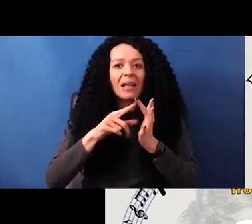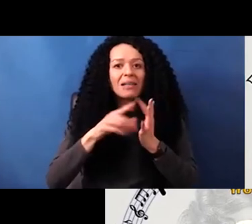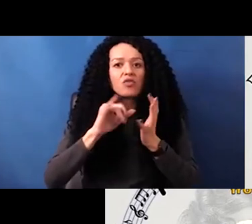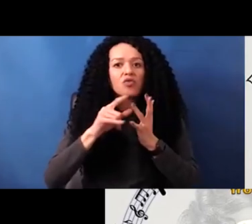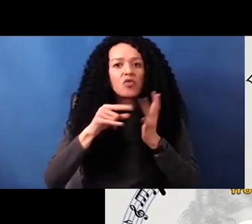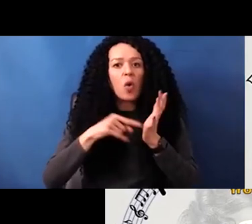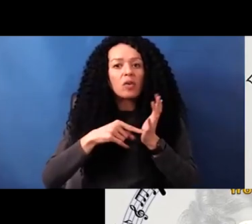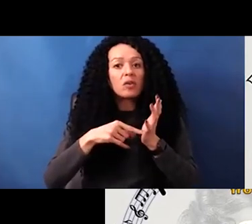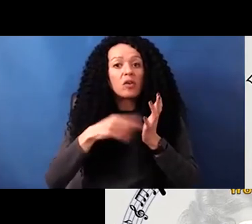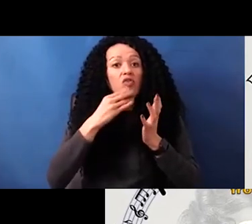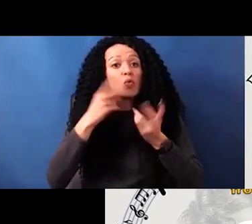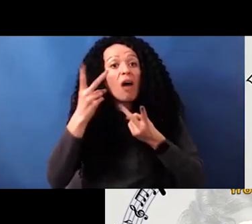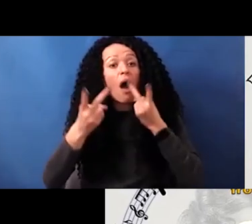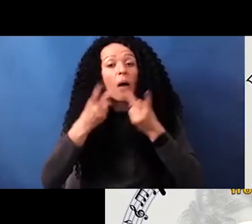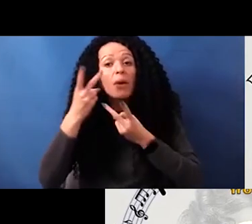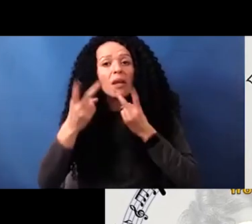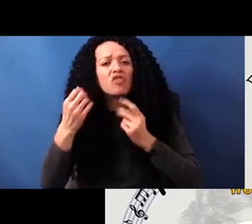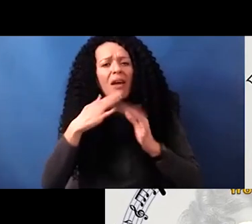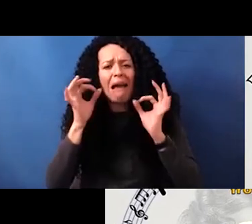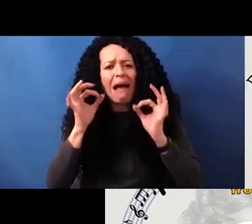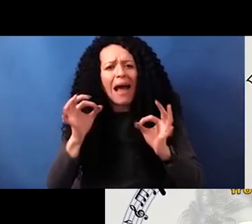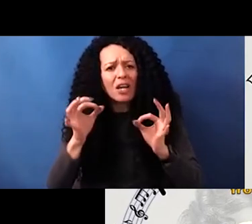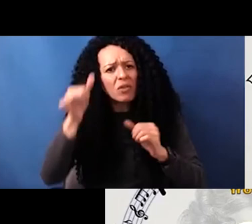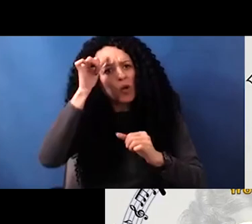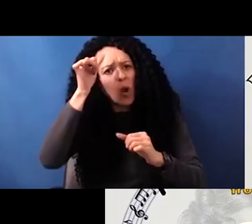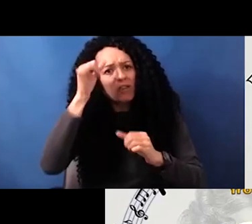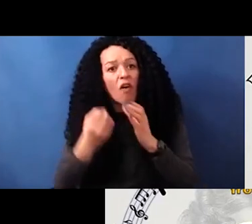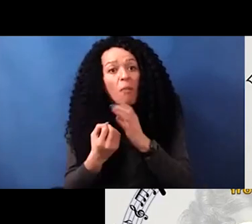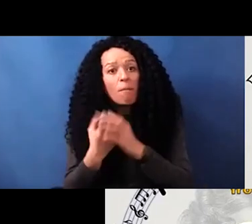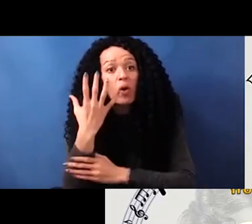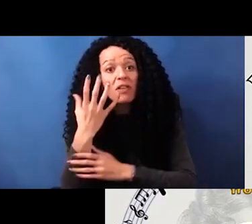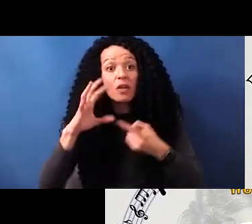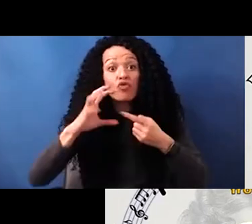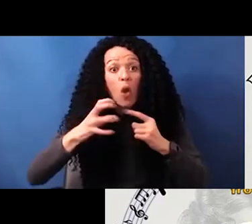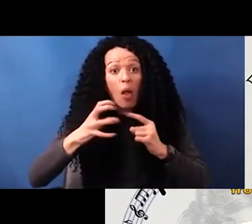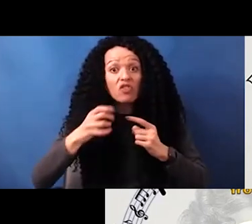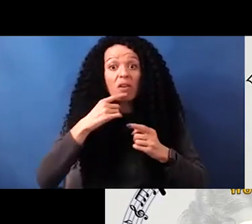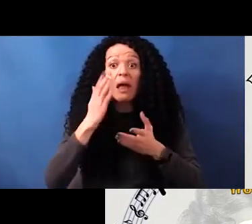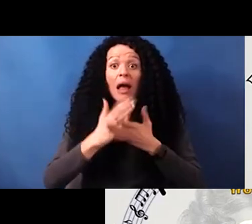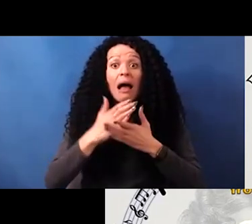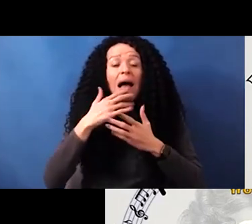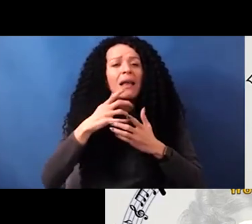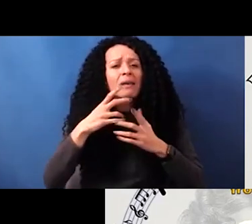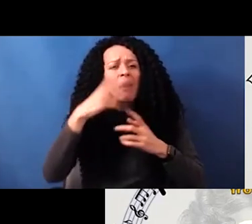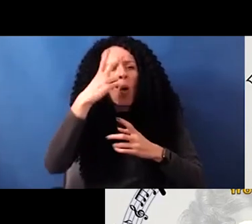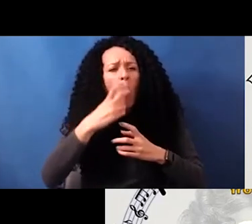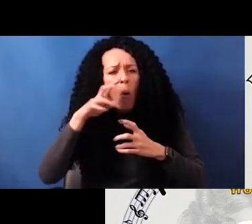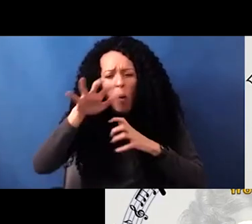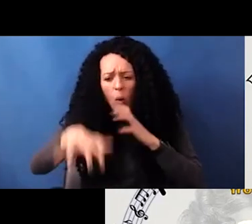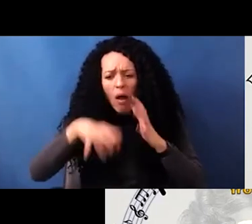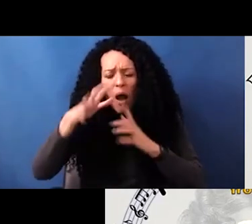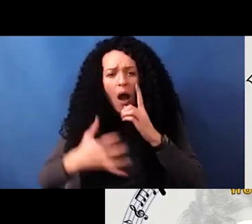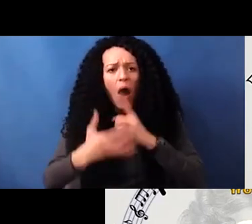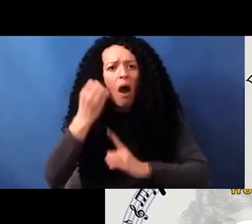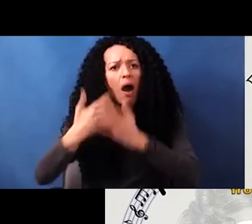acquired an accurate knowledge of botany, geology, and especially archaeology. Lady